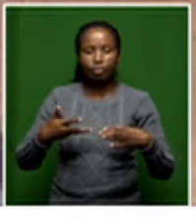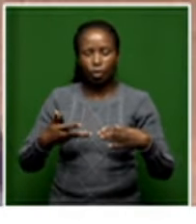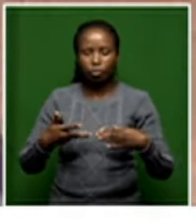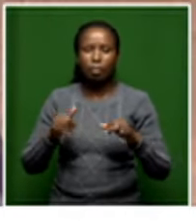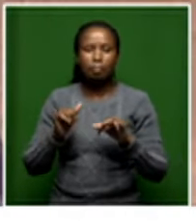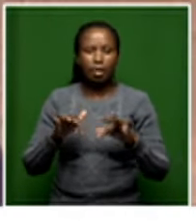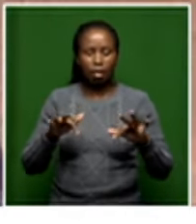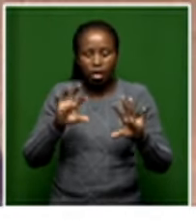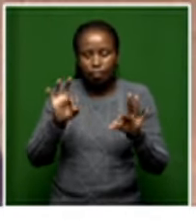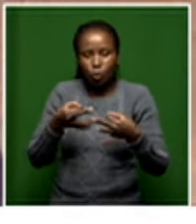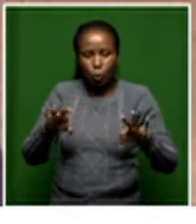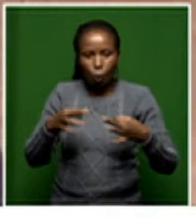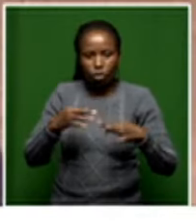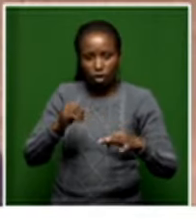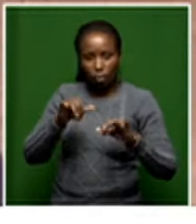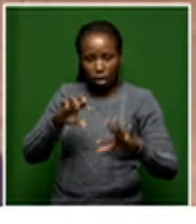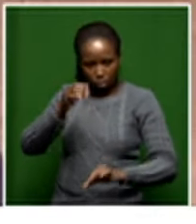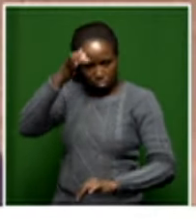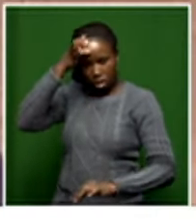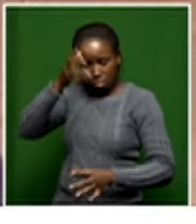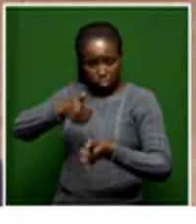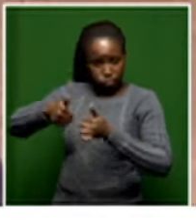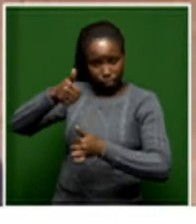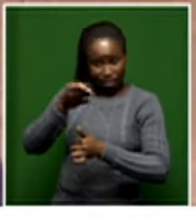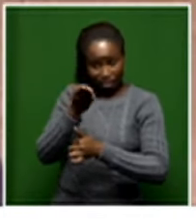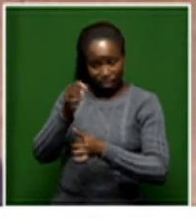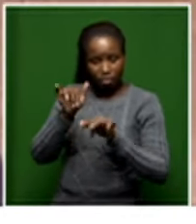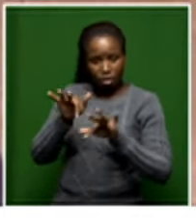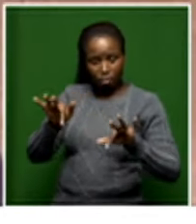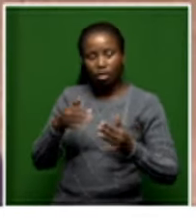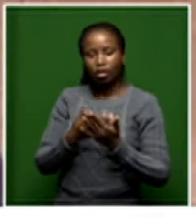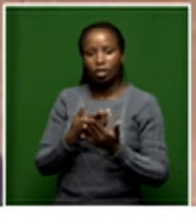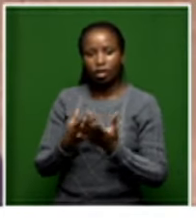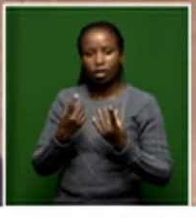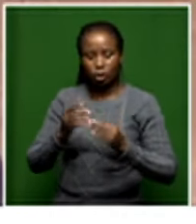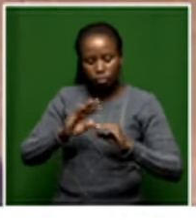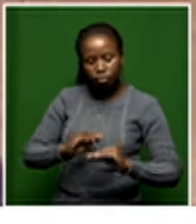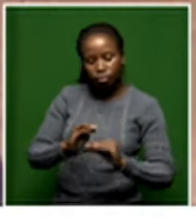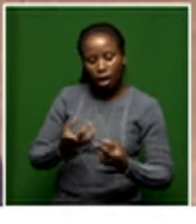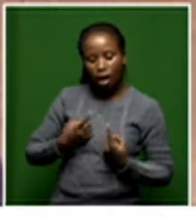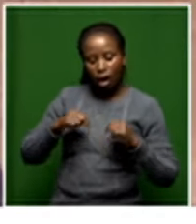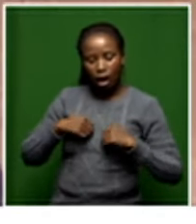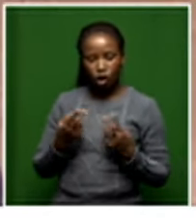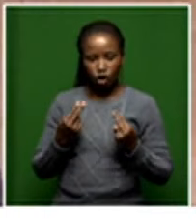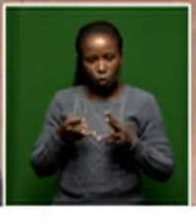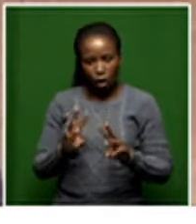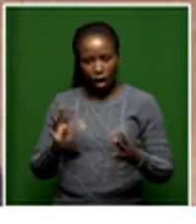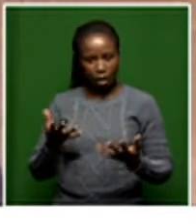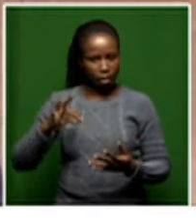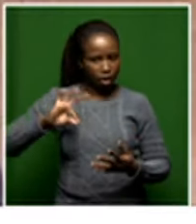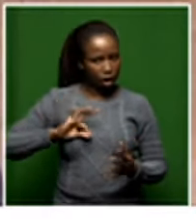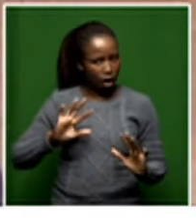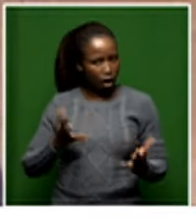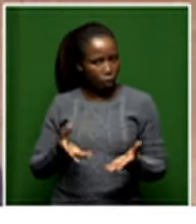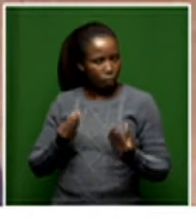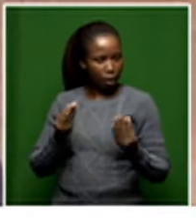music industry experts and really looked through what existing revenue streams are so that we can create some